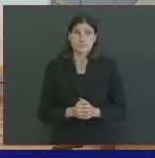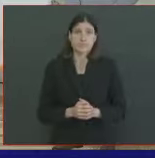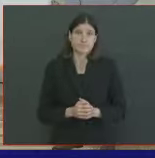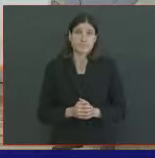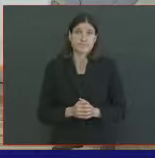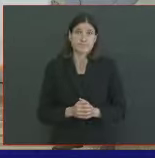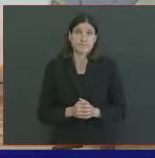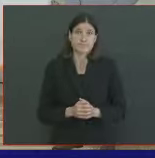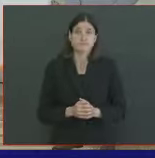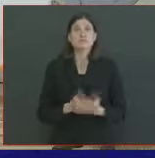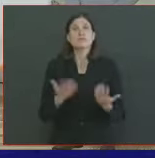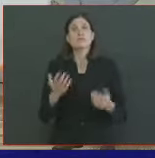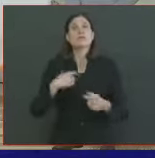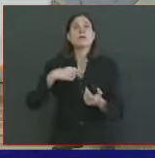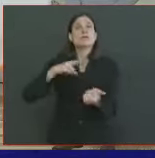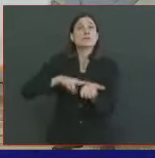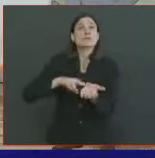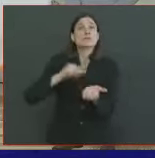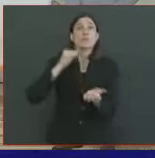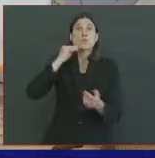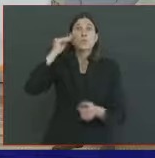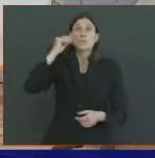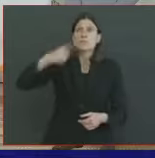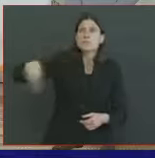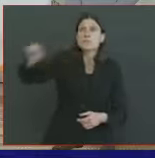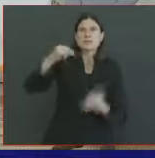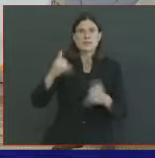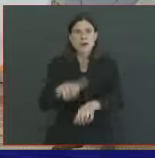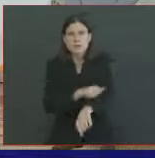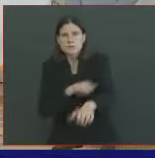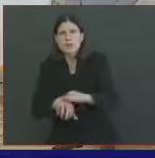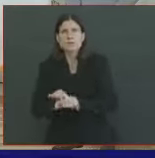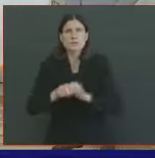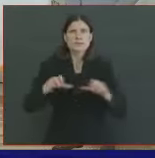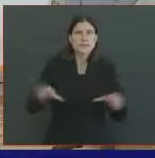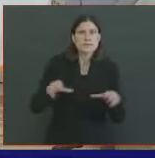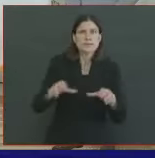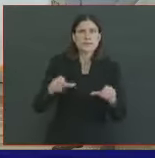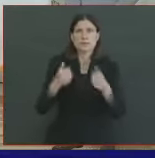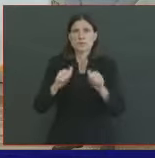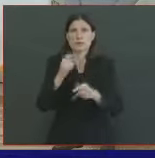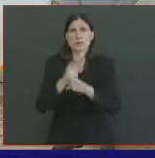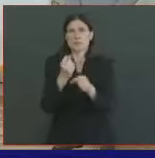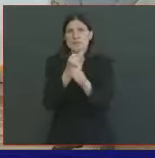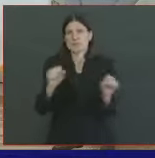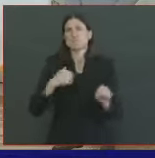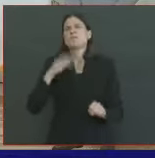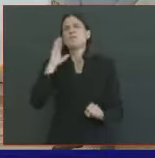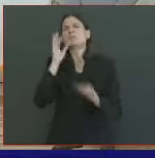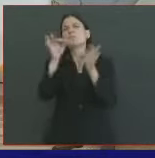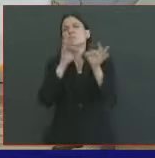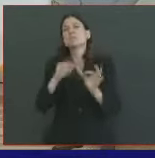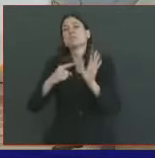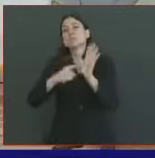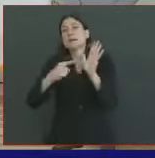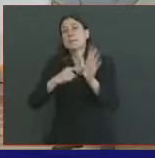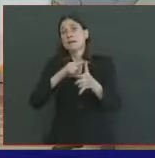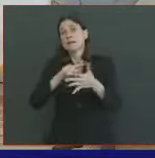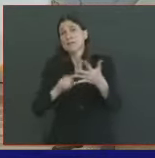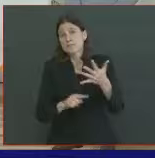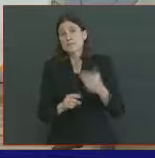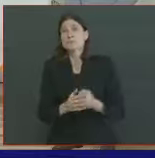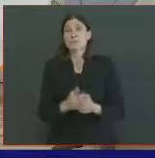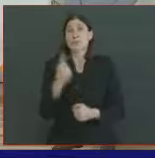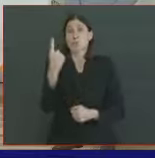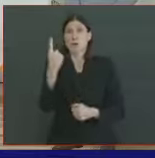right now. Just give a little context about that. You know, one of our main efforts right now is when we have a nursing home outbreak is testing all the patients in the